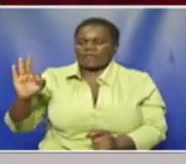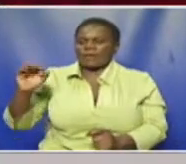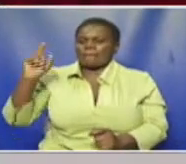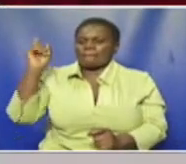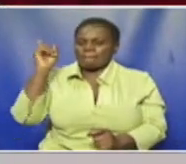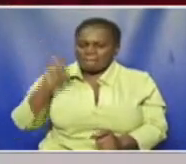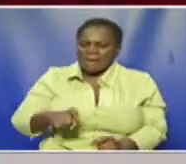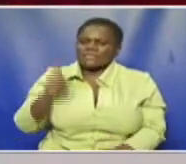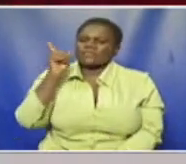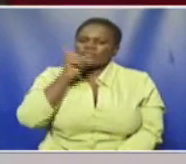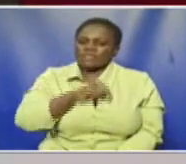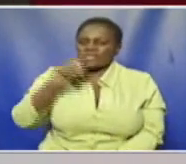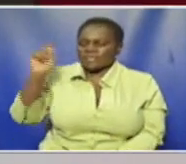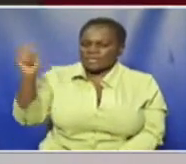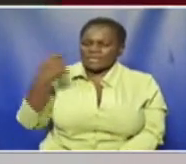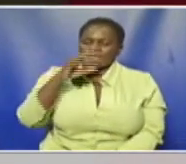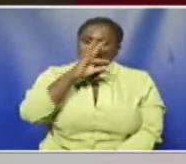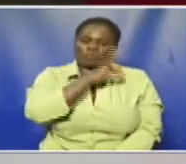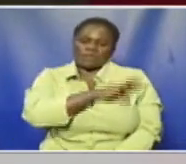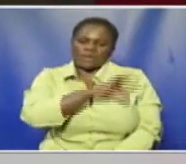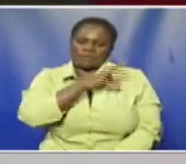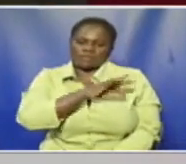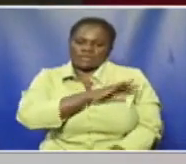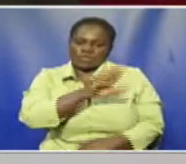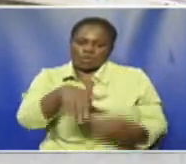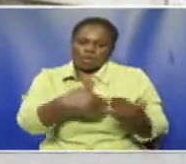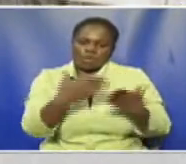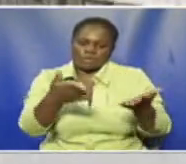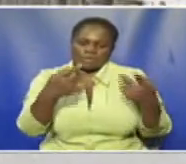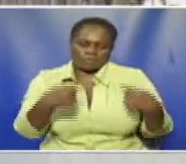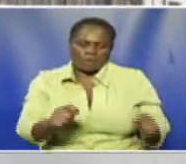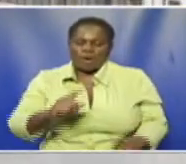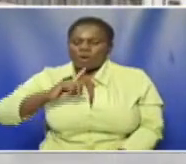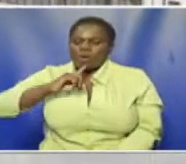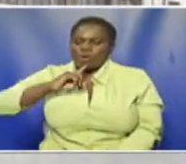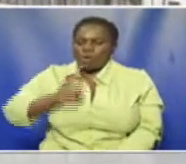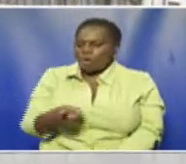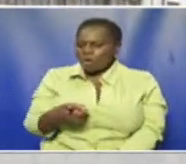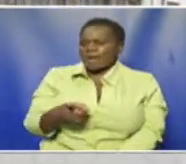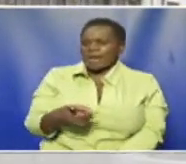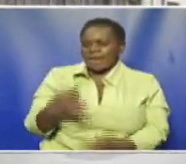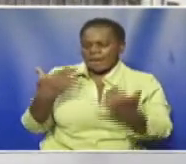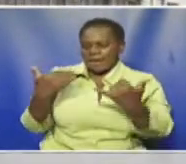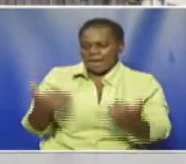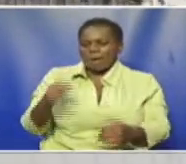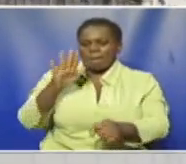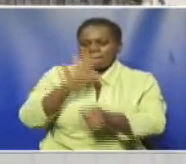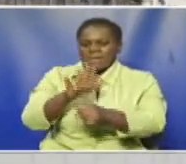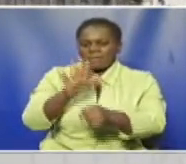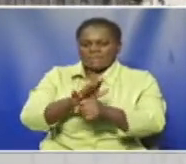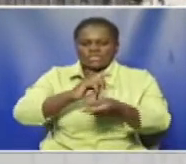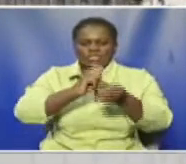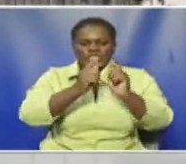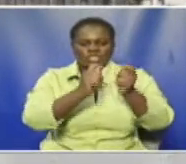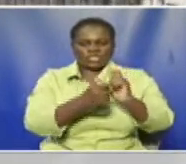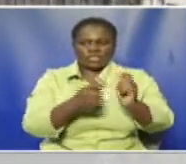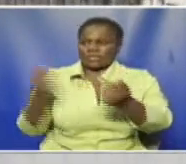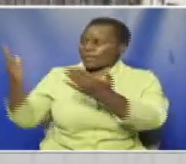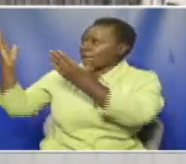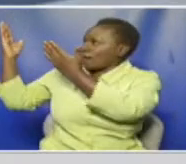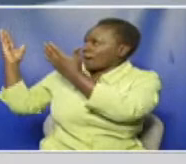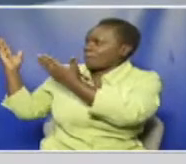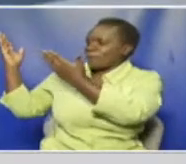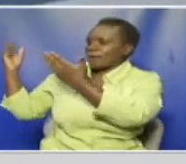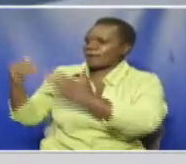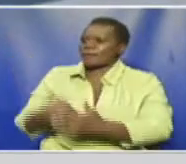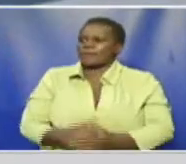concluded for Kenyans to benefit from all these efforts. A directive that has since seen a number of changes at the Drug Supply